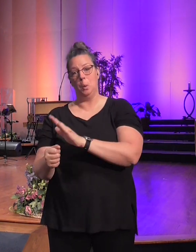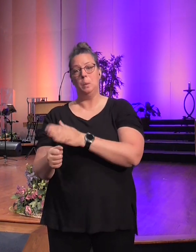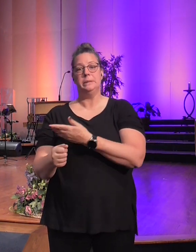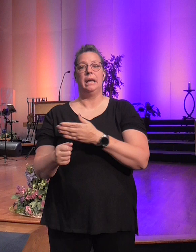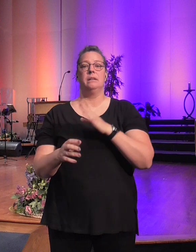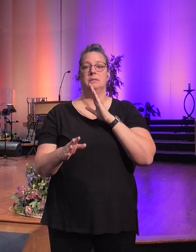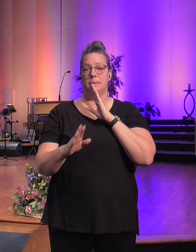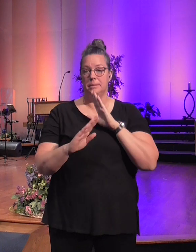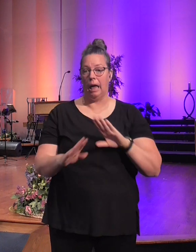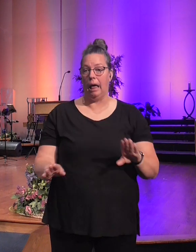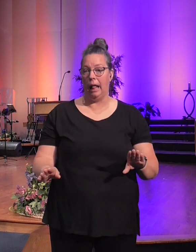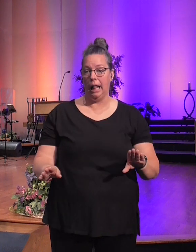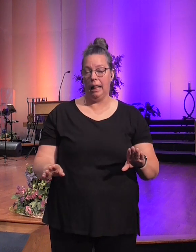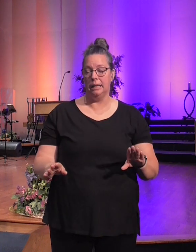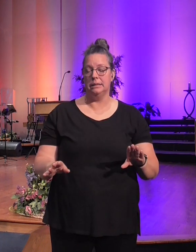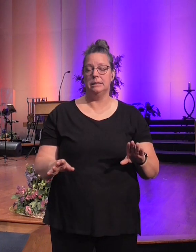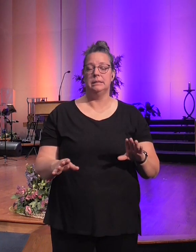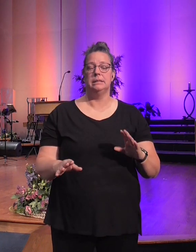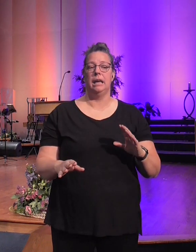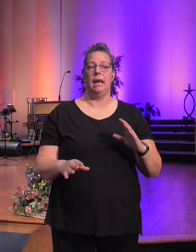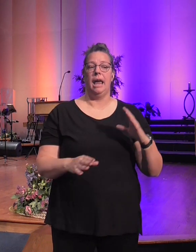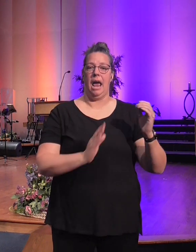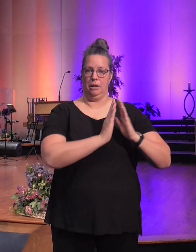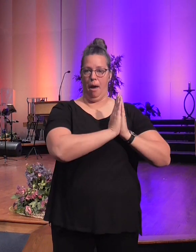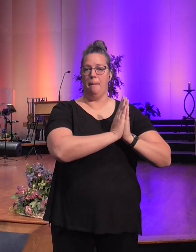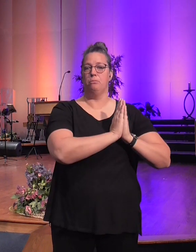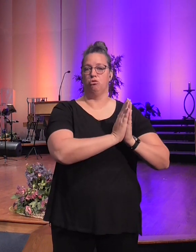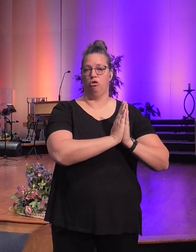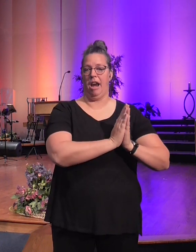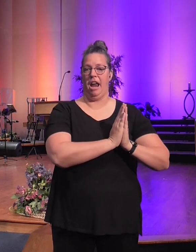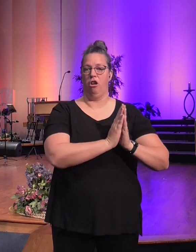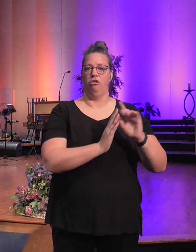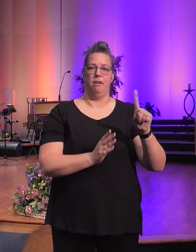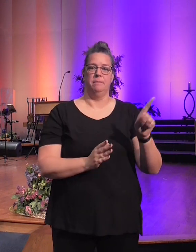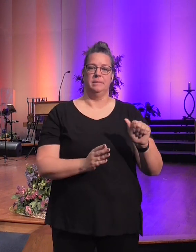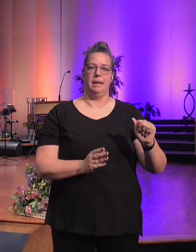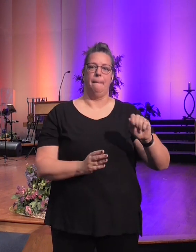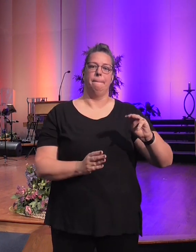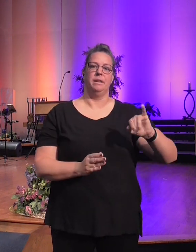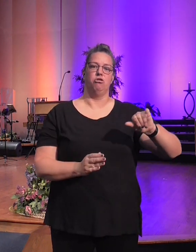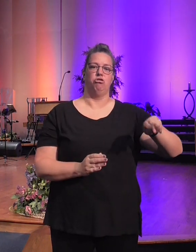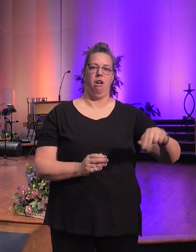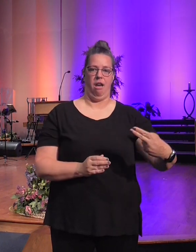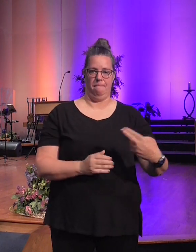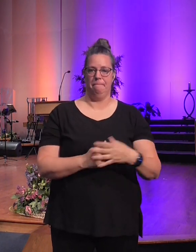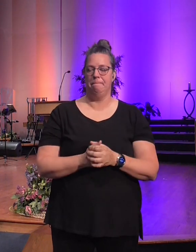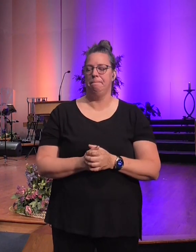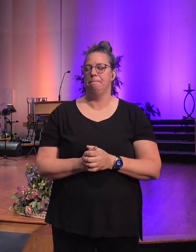some silence, and then a prayer from Reverend Zamira.